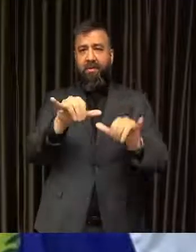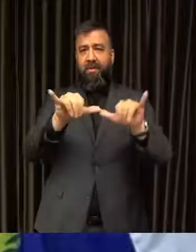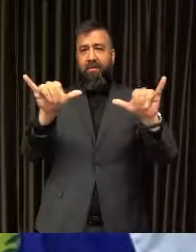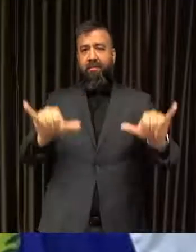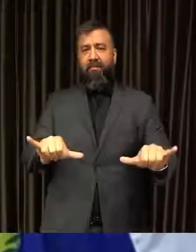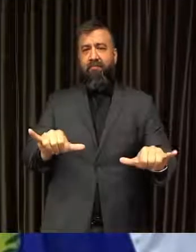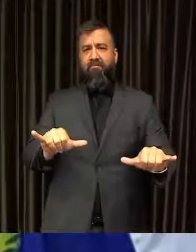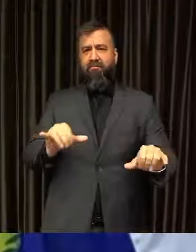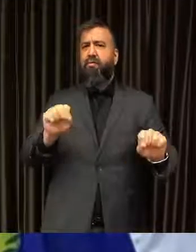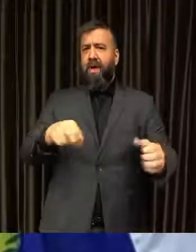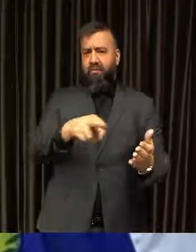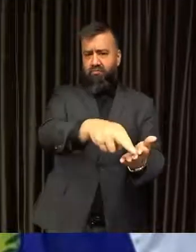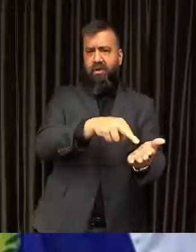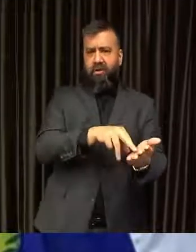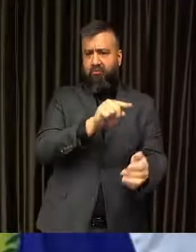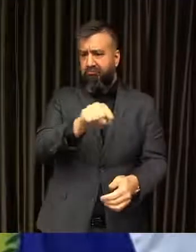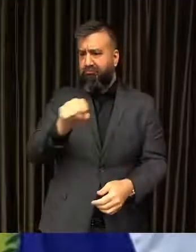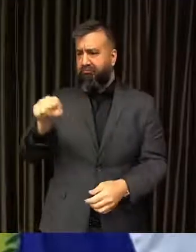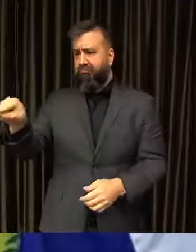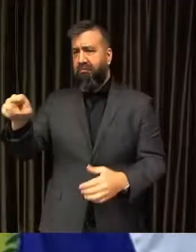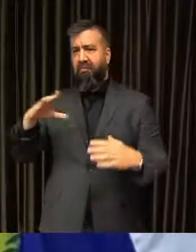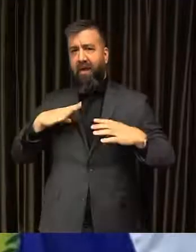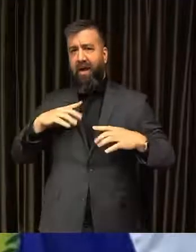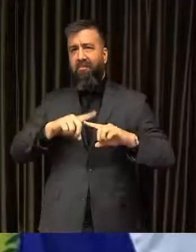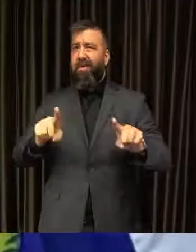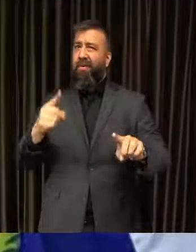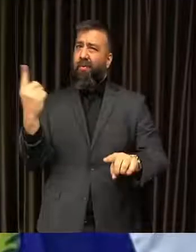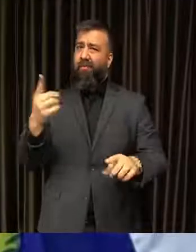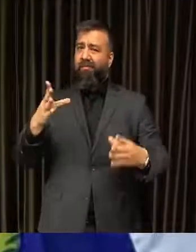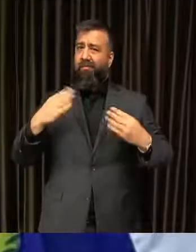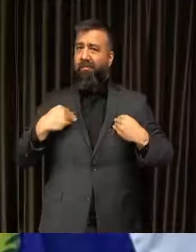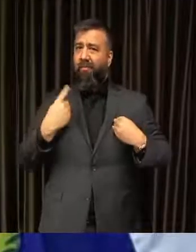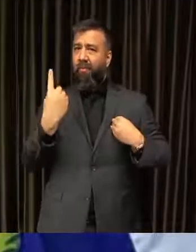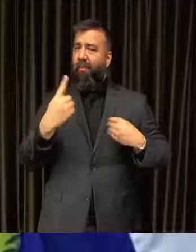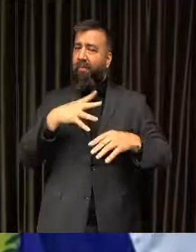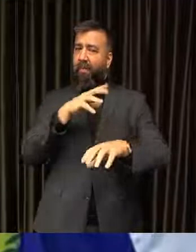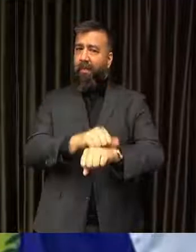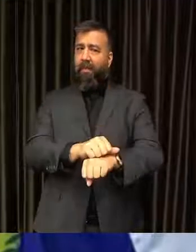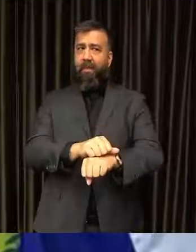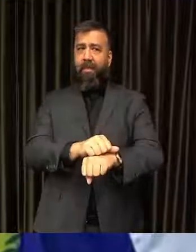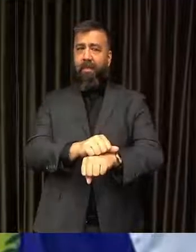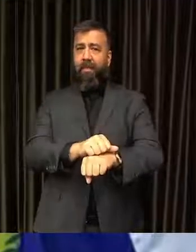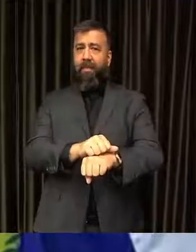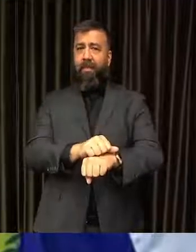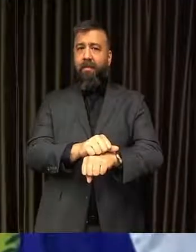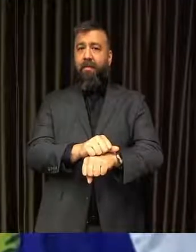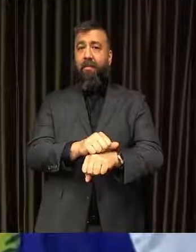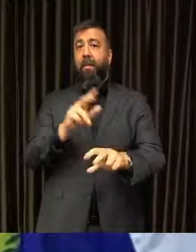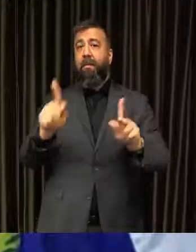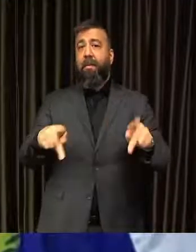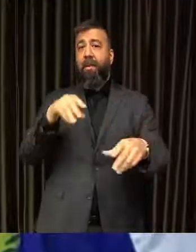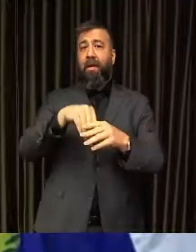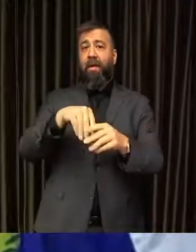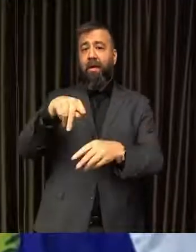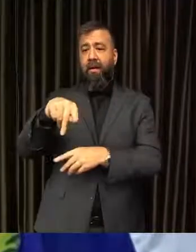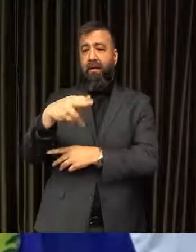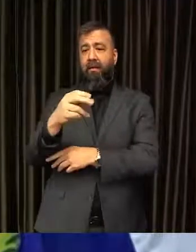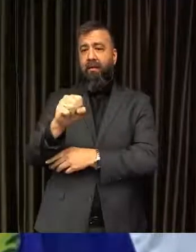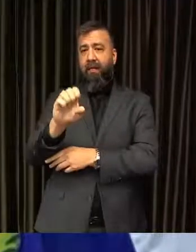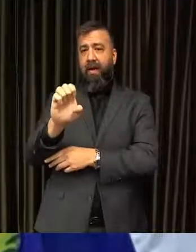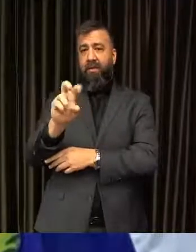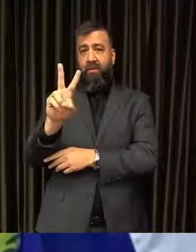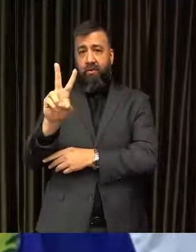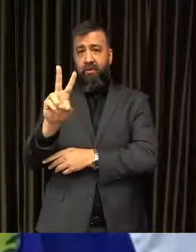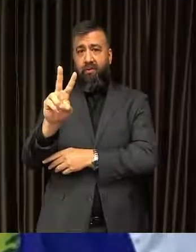only accept one appointment. Those in Phase 2 will be eligible for a vaccine a week from today, on Monday, March